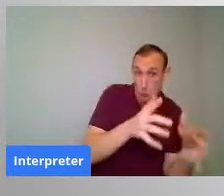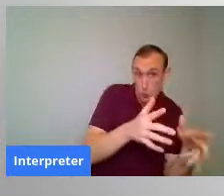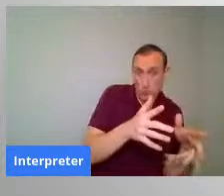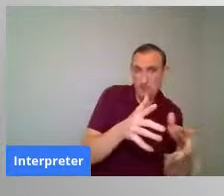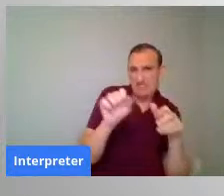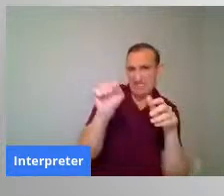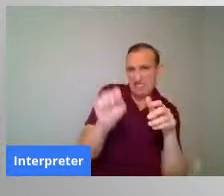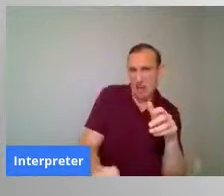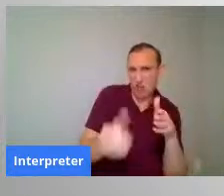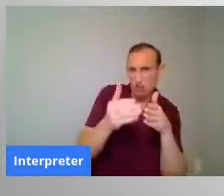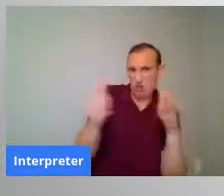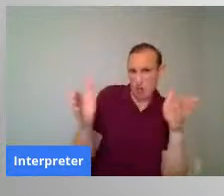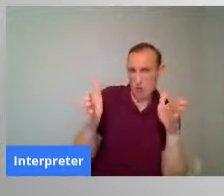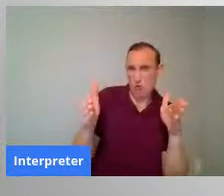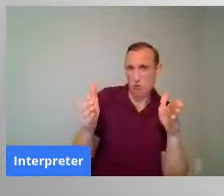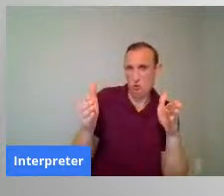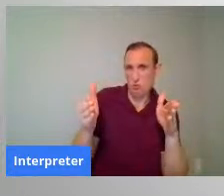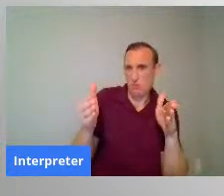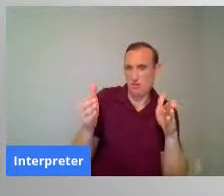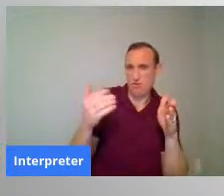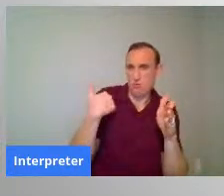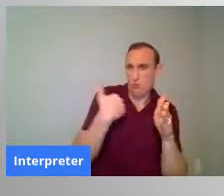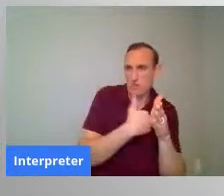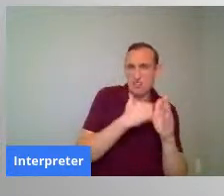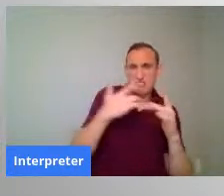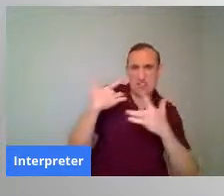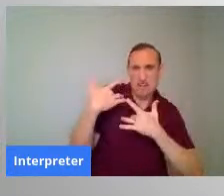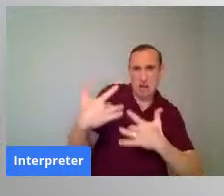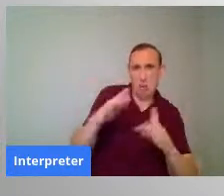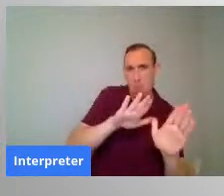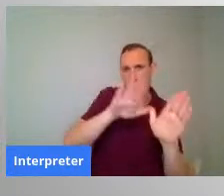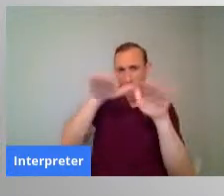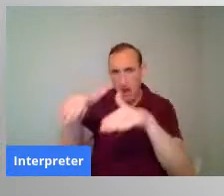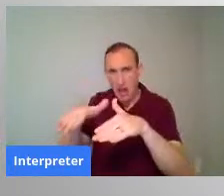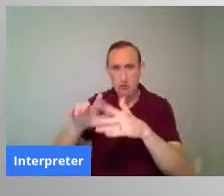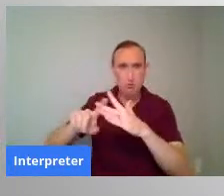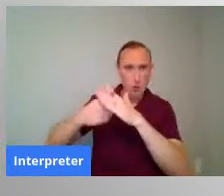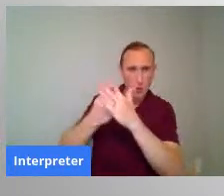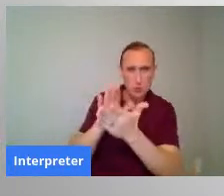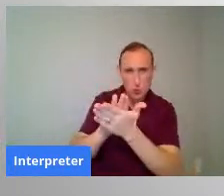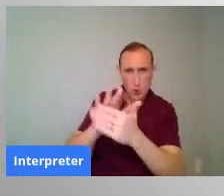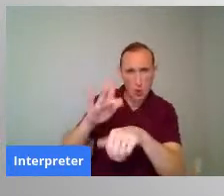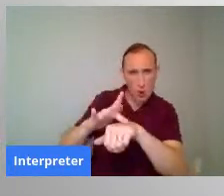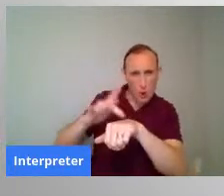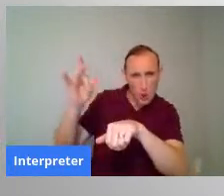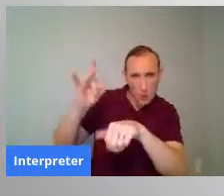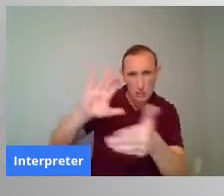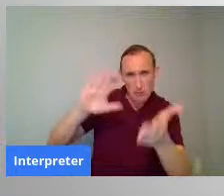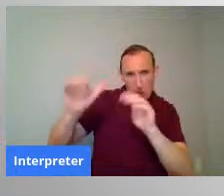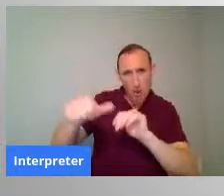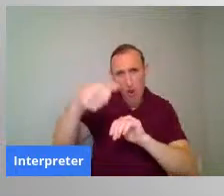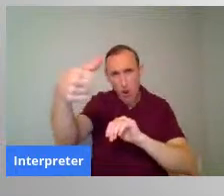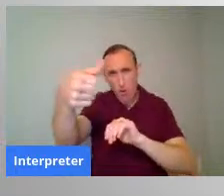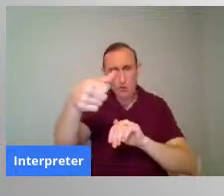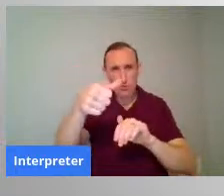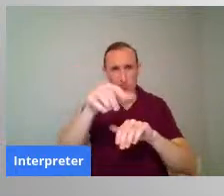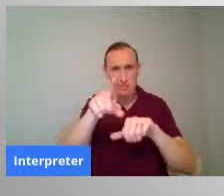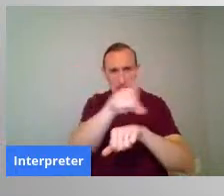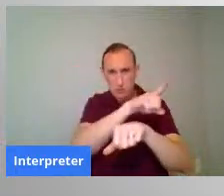general, go back so early, it makes it so that a lot of students don't have the opportunities that some other students